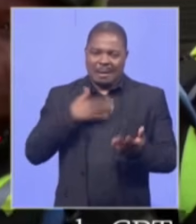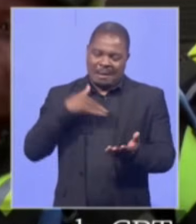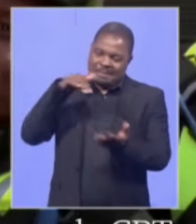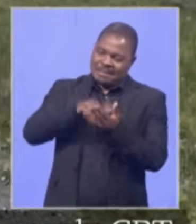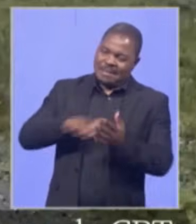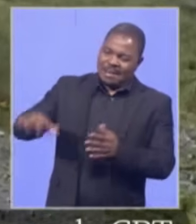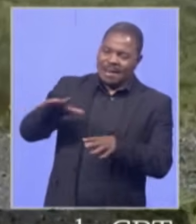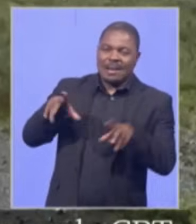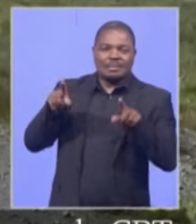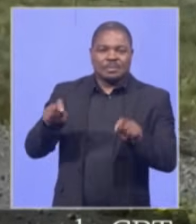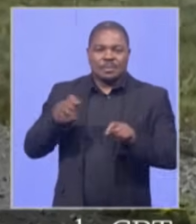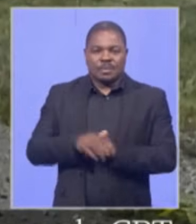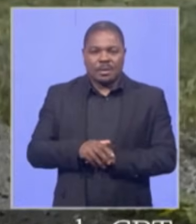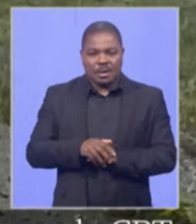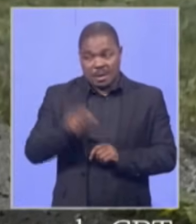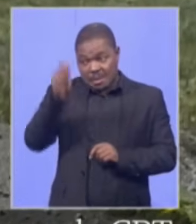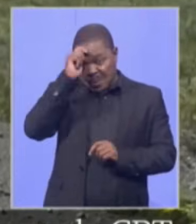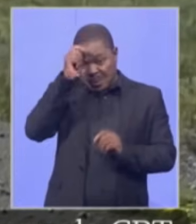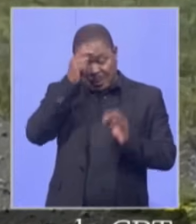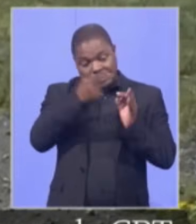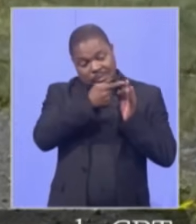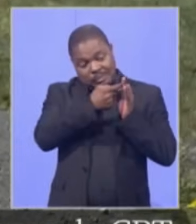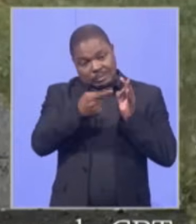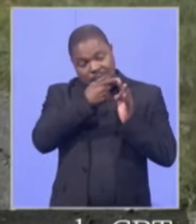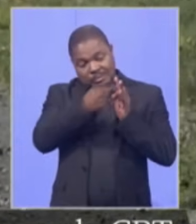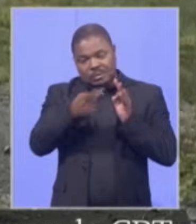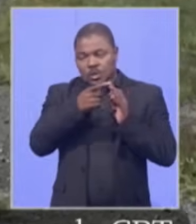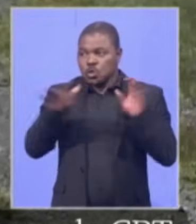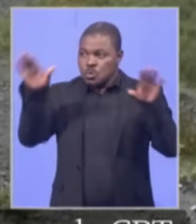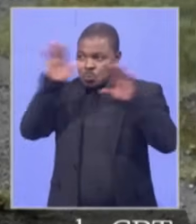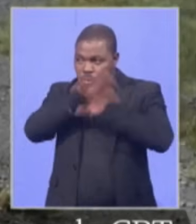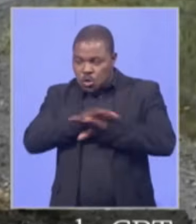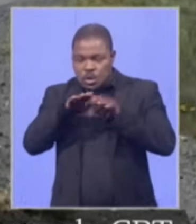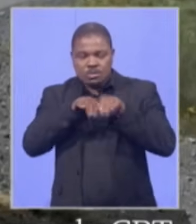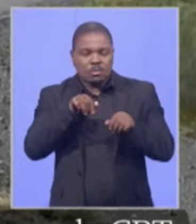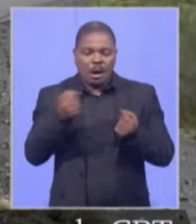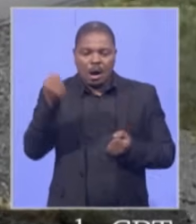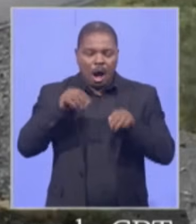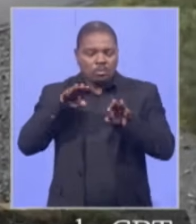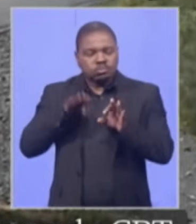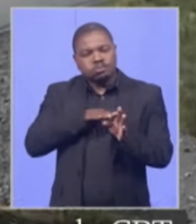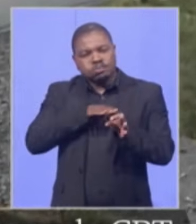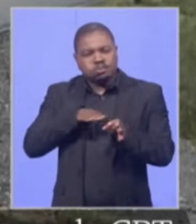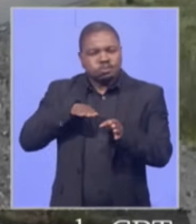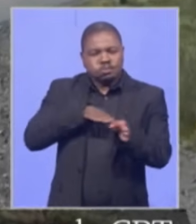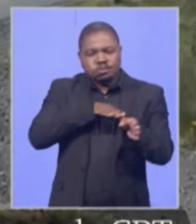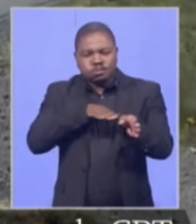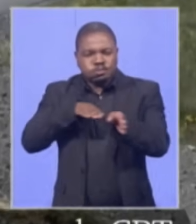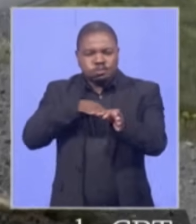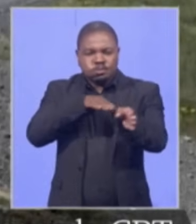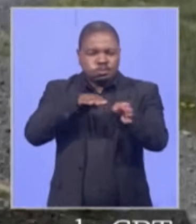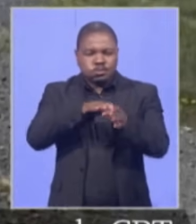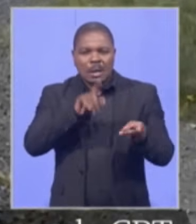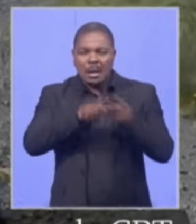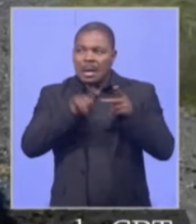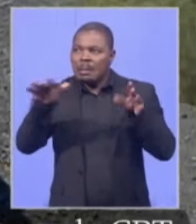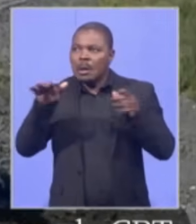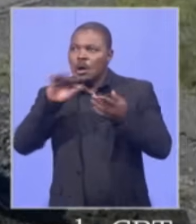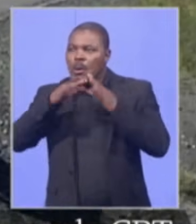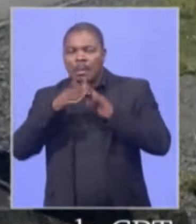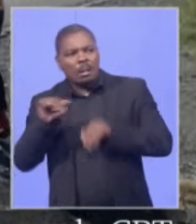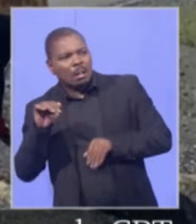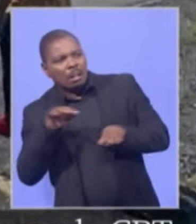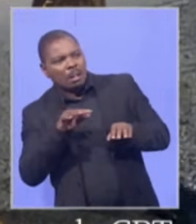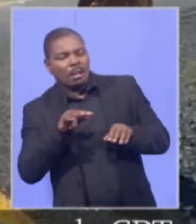Town. Masogana a be a tlhapetšwa ka difatanaga bošego le mosegare nakong ya leeto la bona fao ba ilego ba tanya šedi ya setšhaba